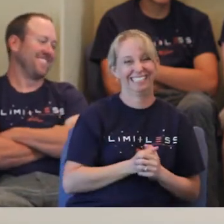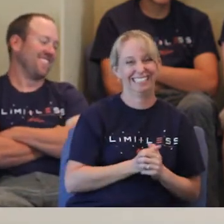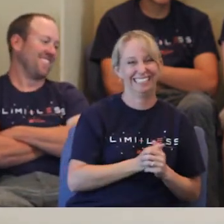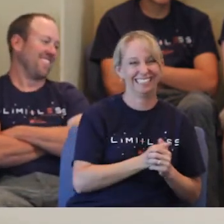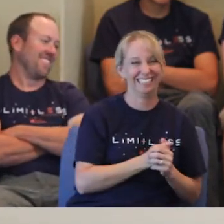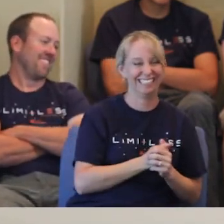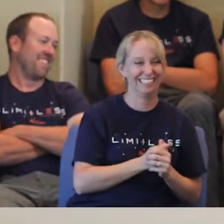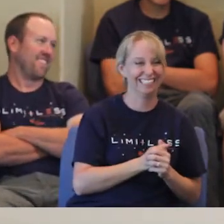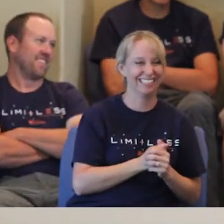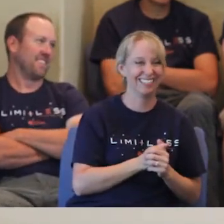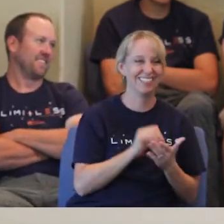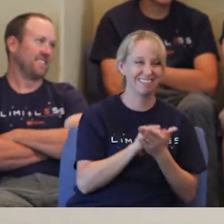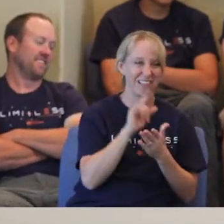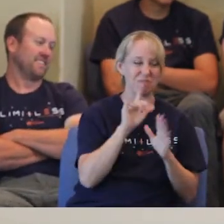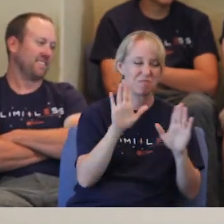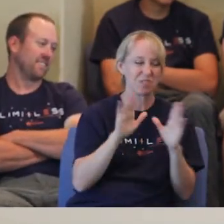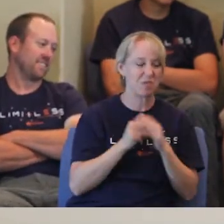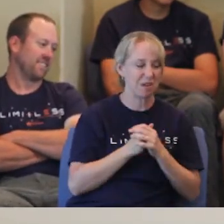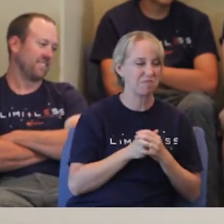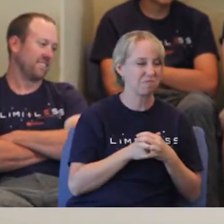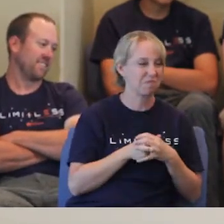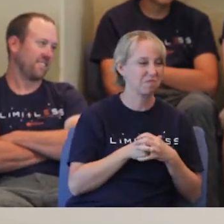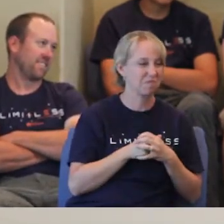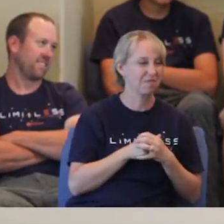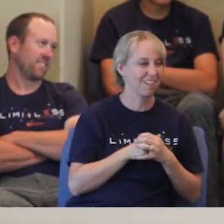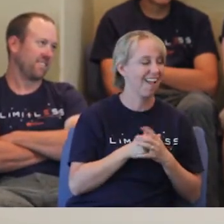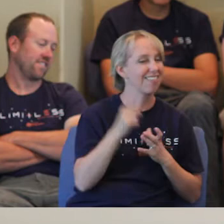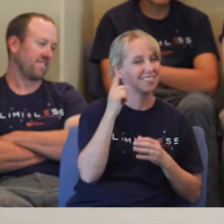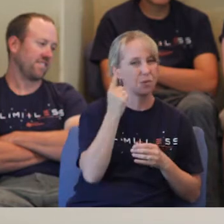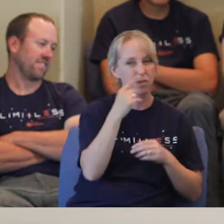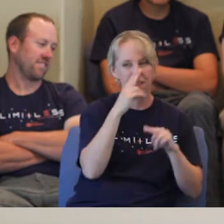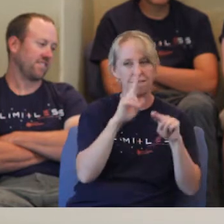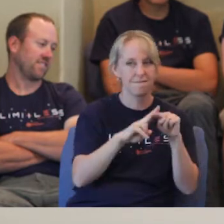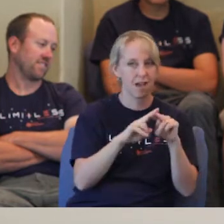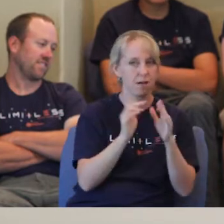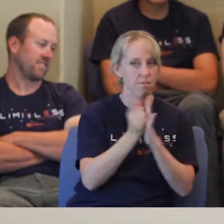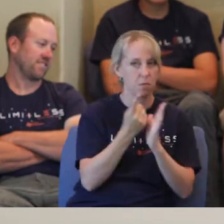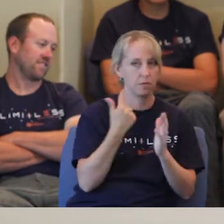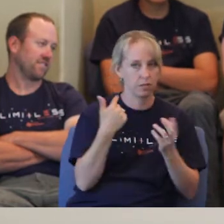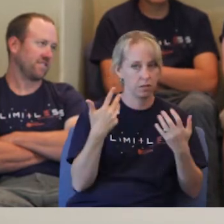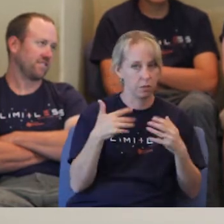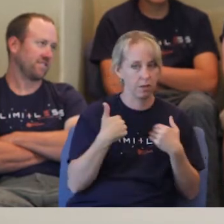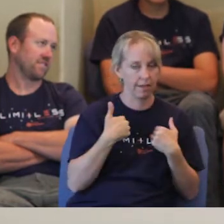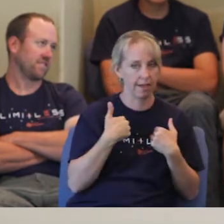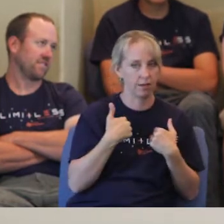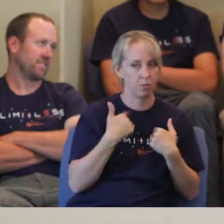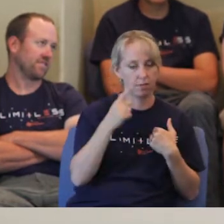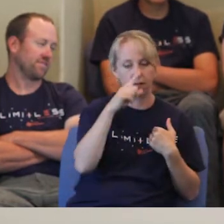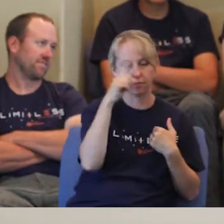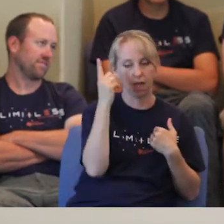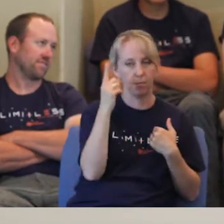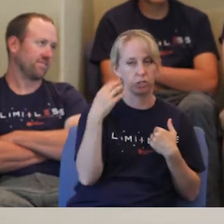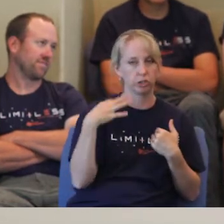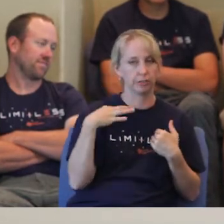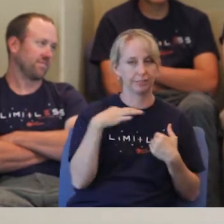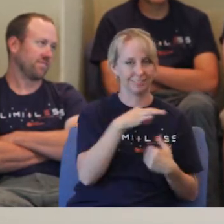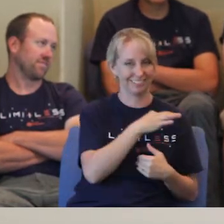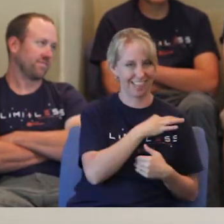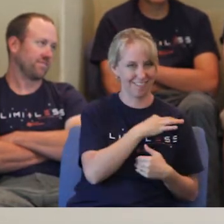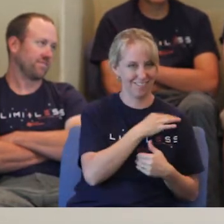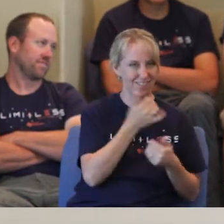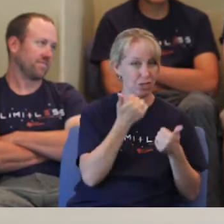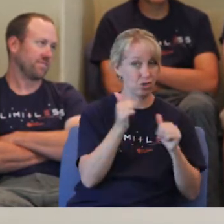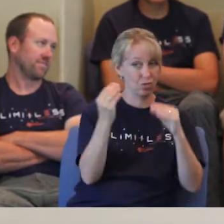So that was great. And I think one of the fun moments we had was when one of our summer staffers tried to teach